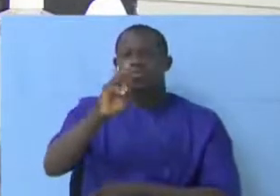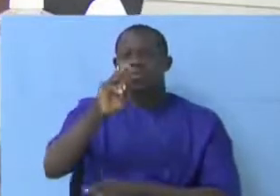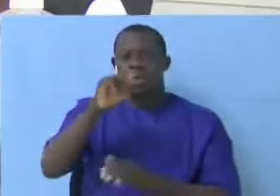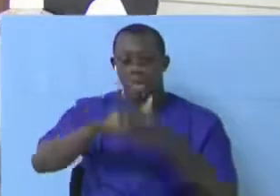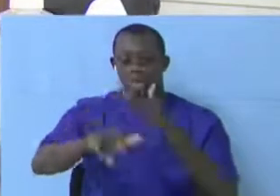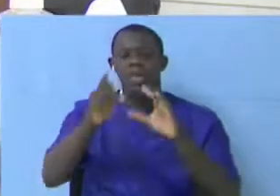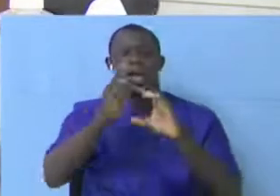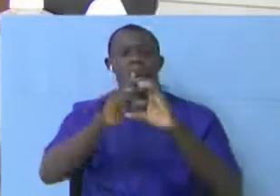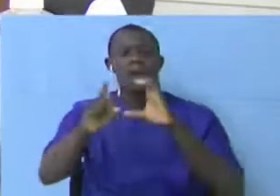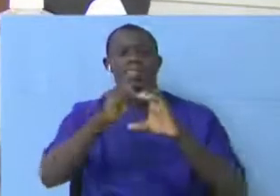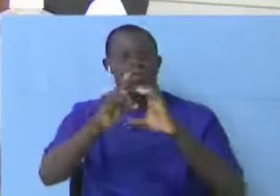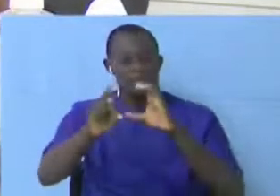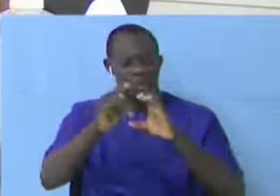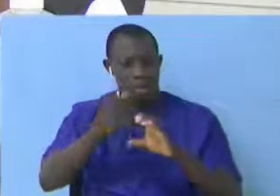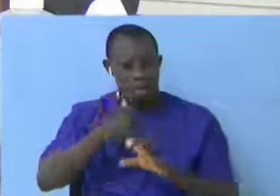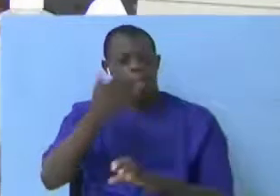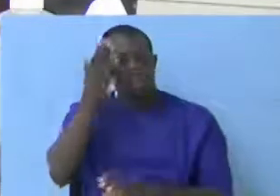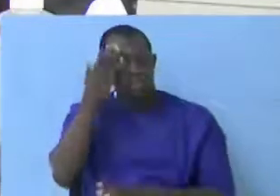That I knew. But